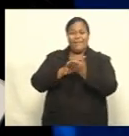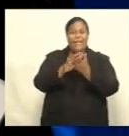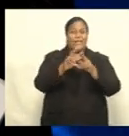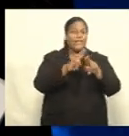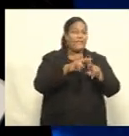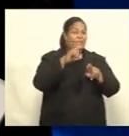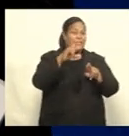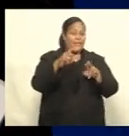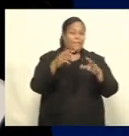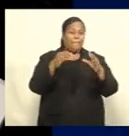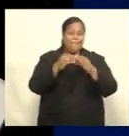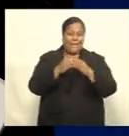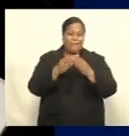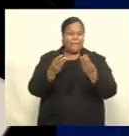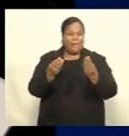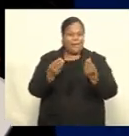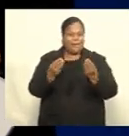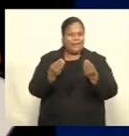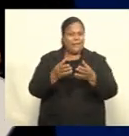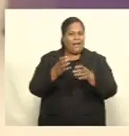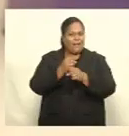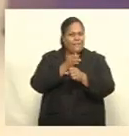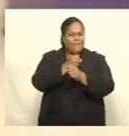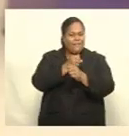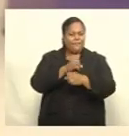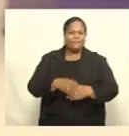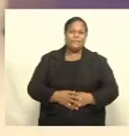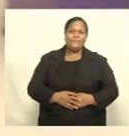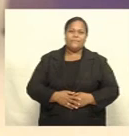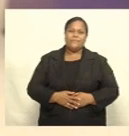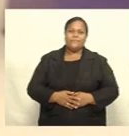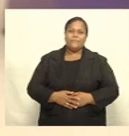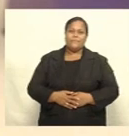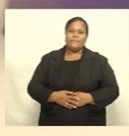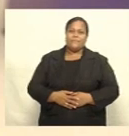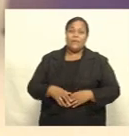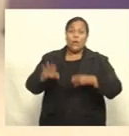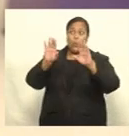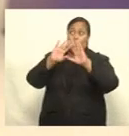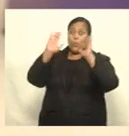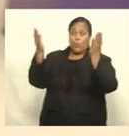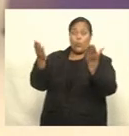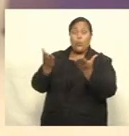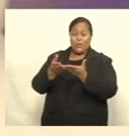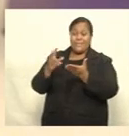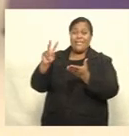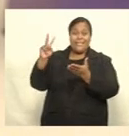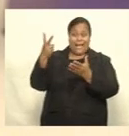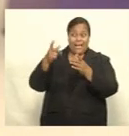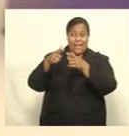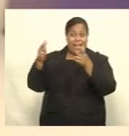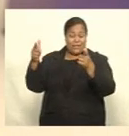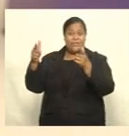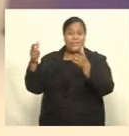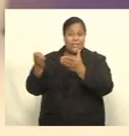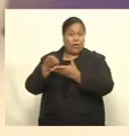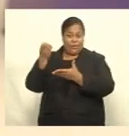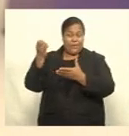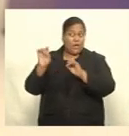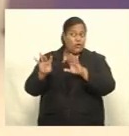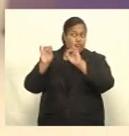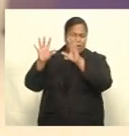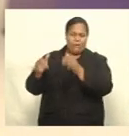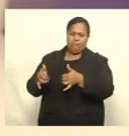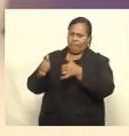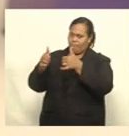latest from the money market. The world's second largest economy, but the Aussie is steady. The Aussie